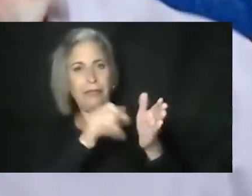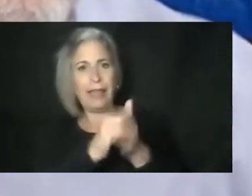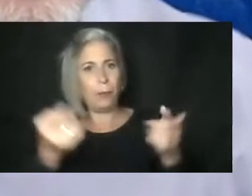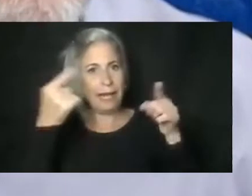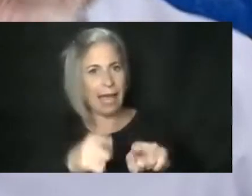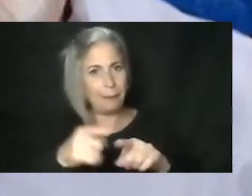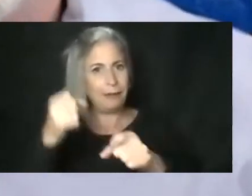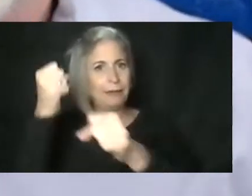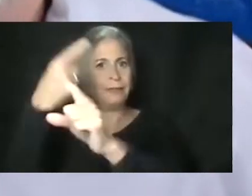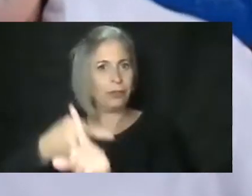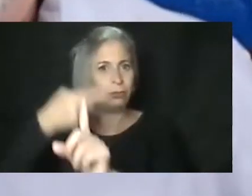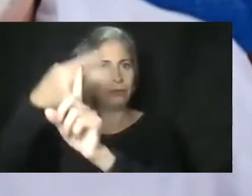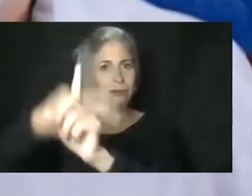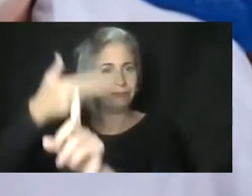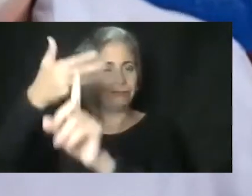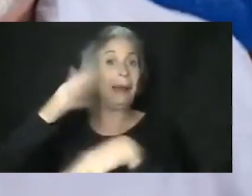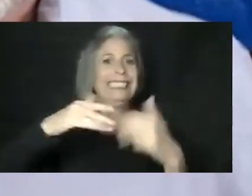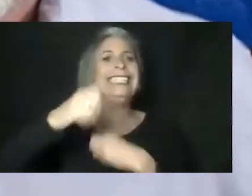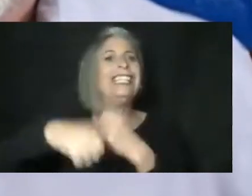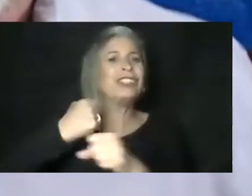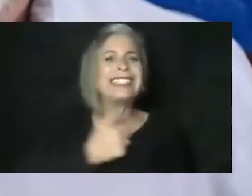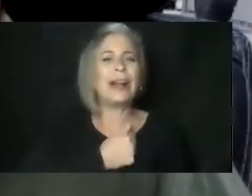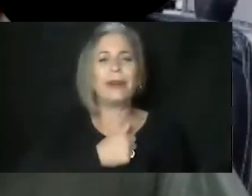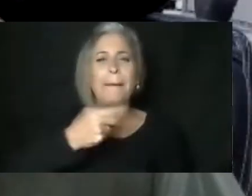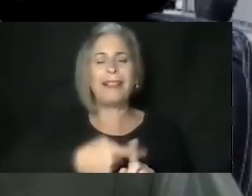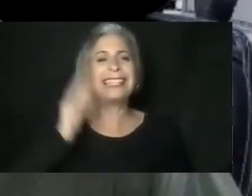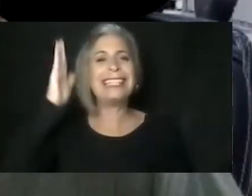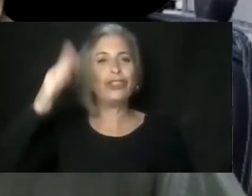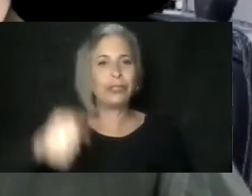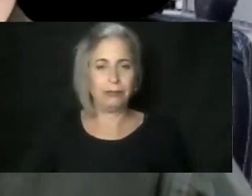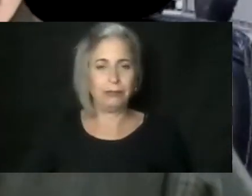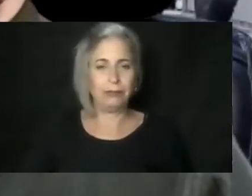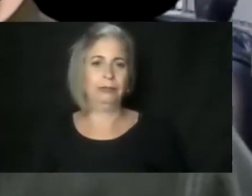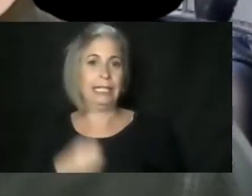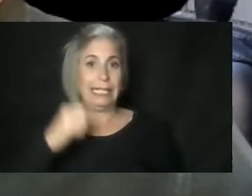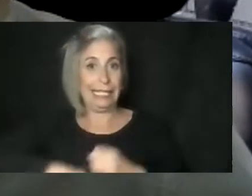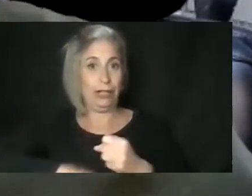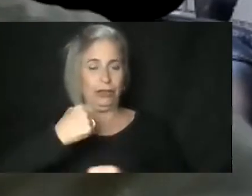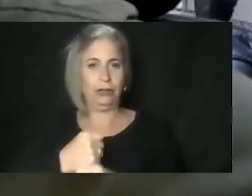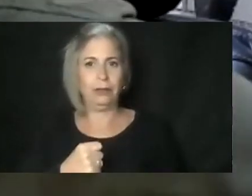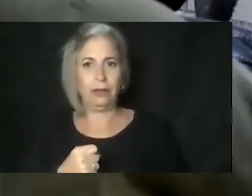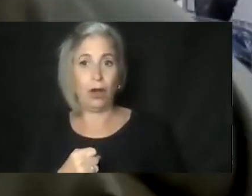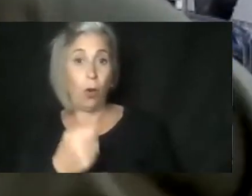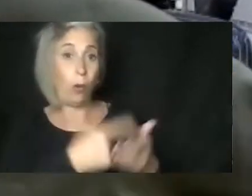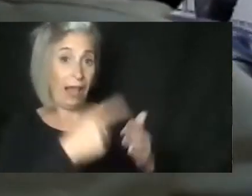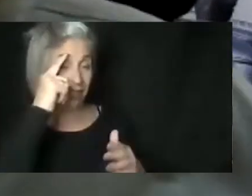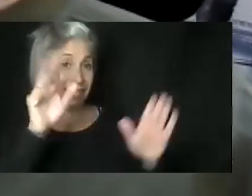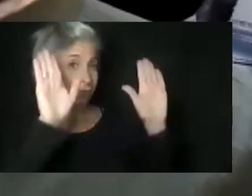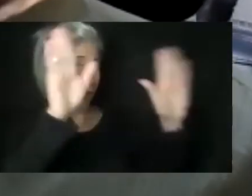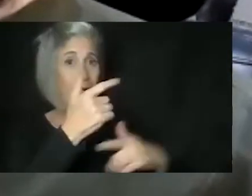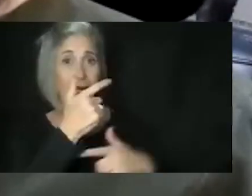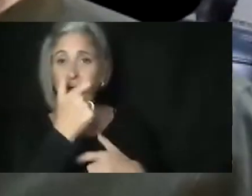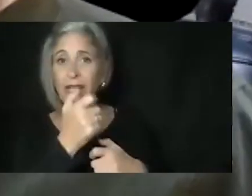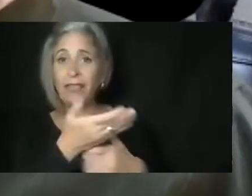years. So props to you for that. I think there's something super interesting about what you were saying about how things